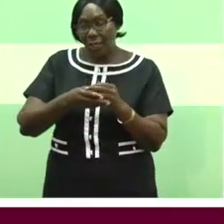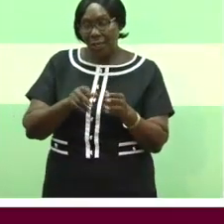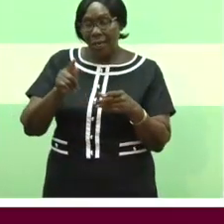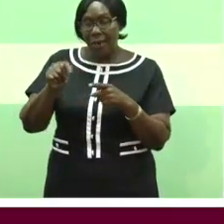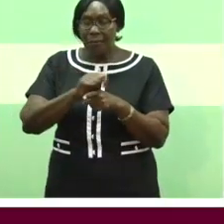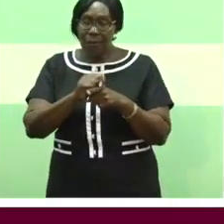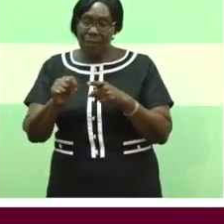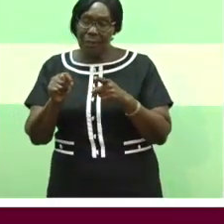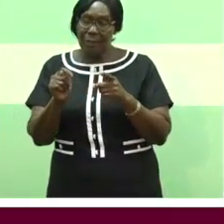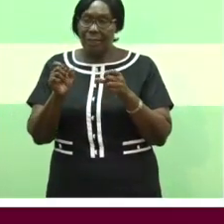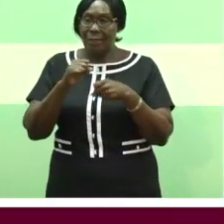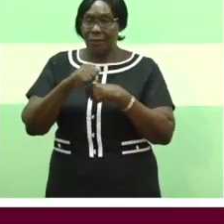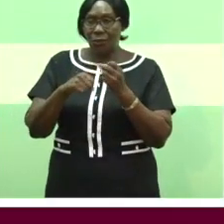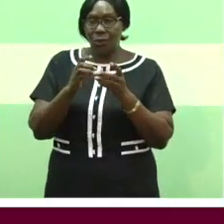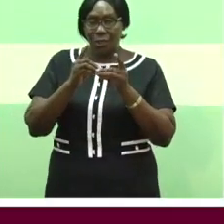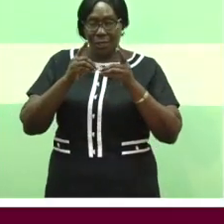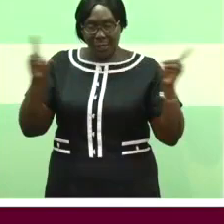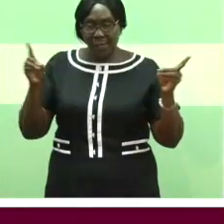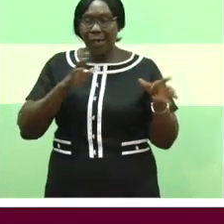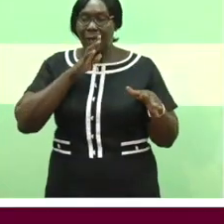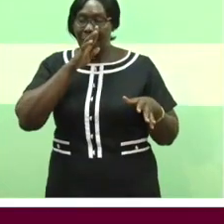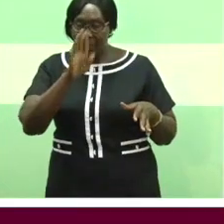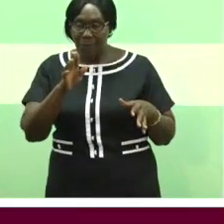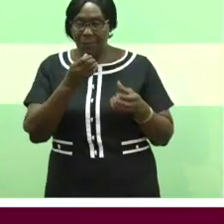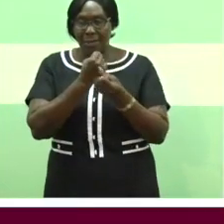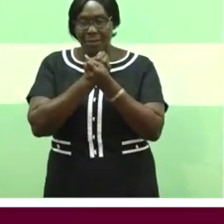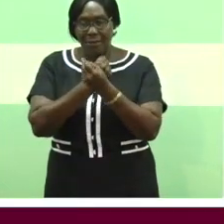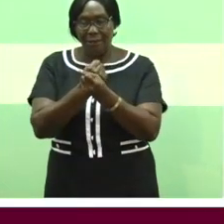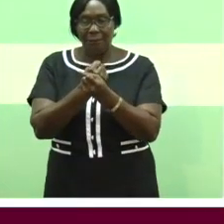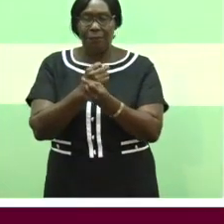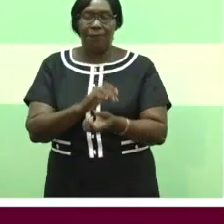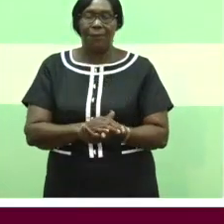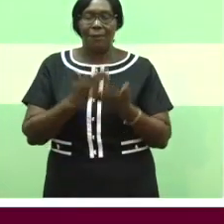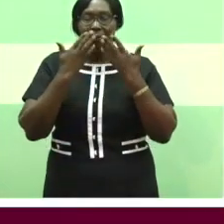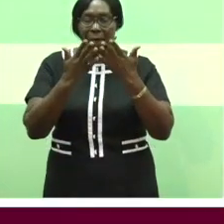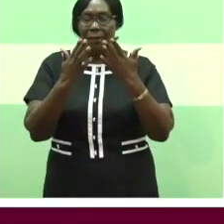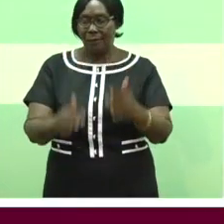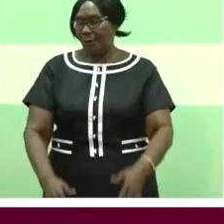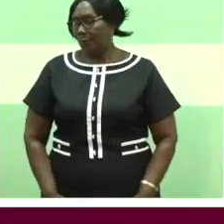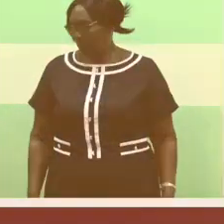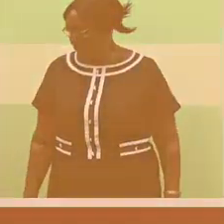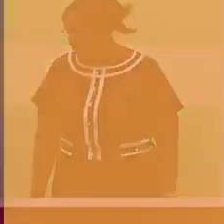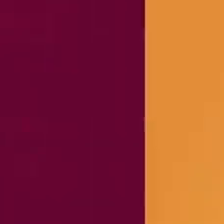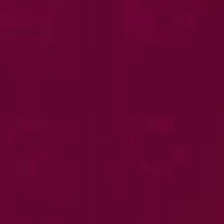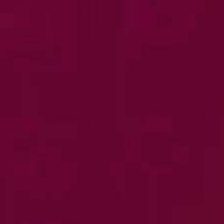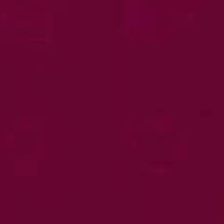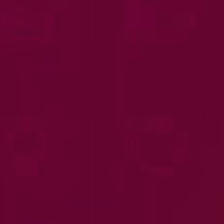practice social distancing, and be safe. Thank you.